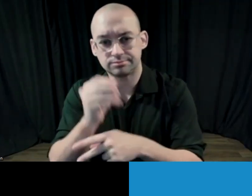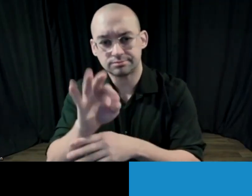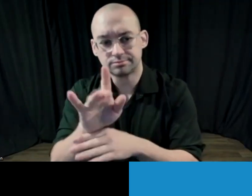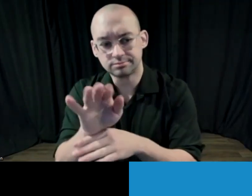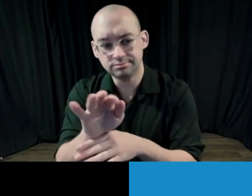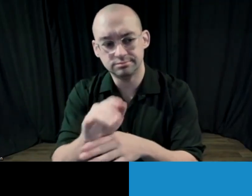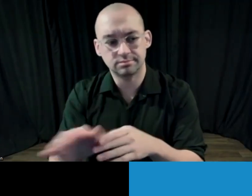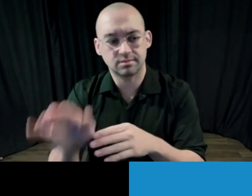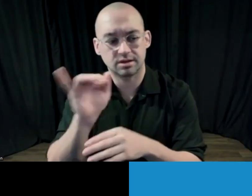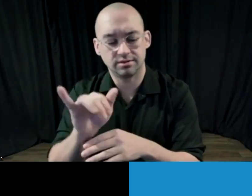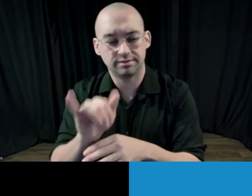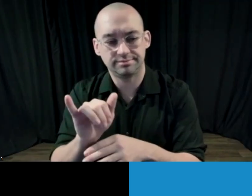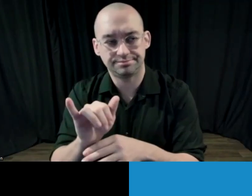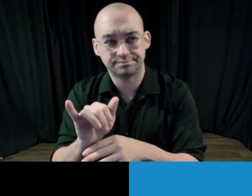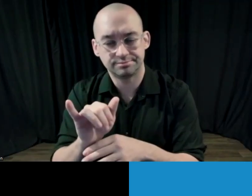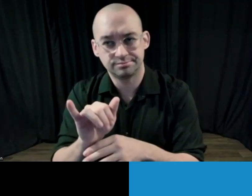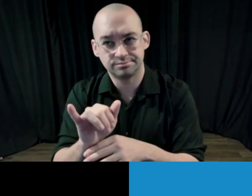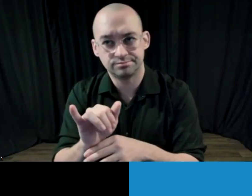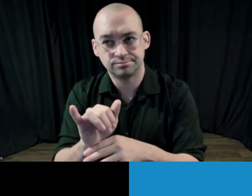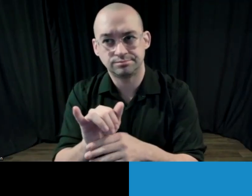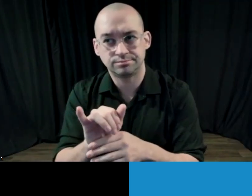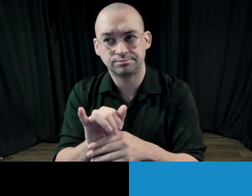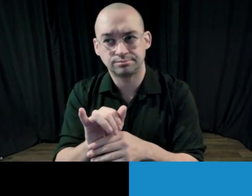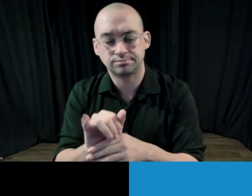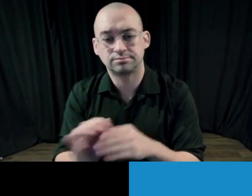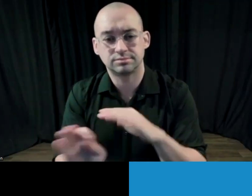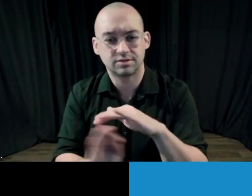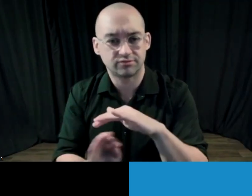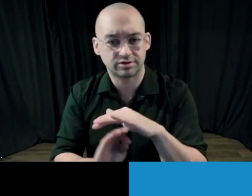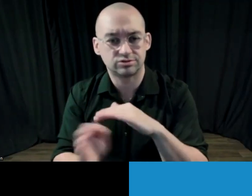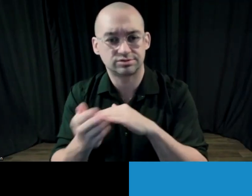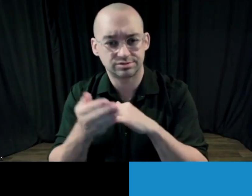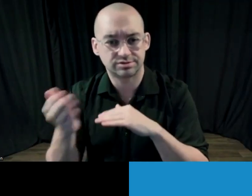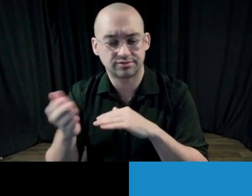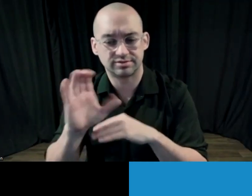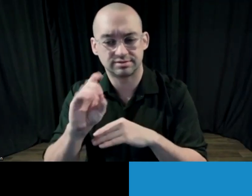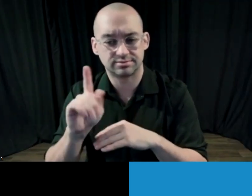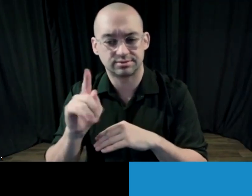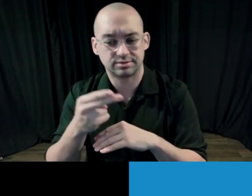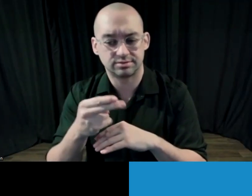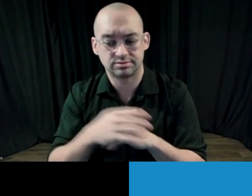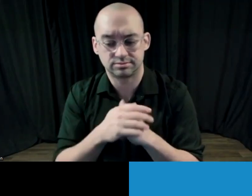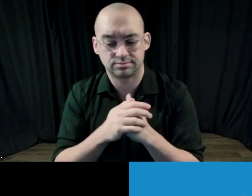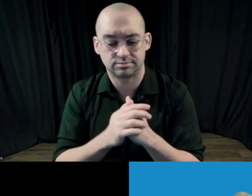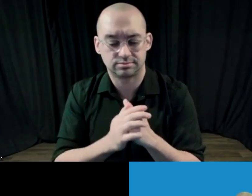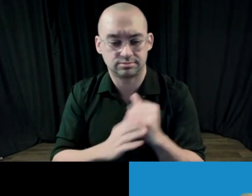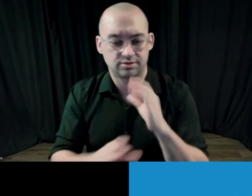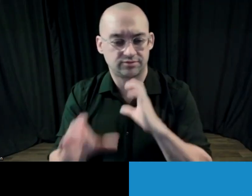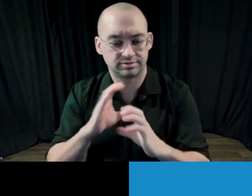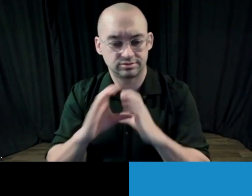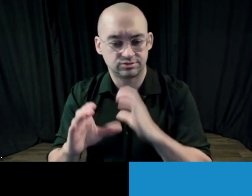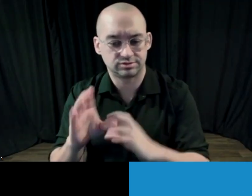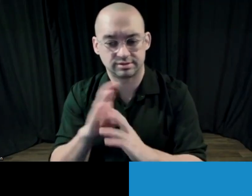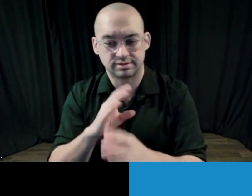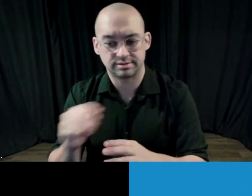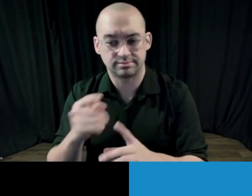videos, which have, again, all our foundational stuff with CDPH and conversations in those monthly